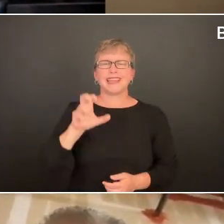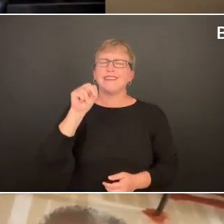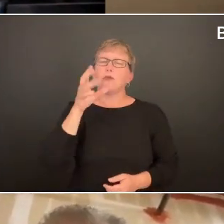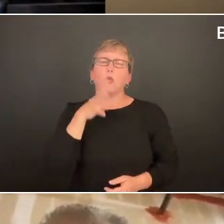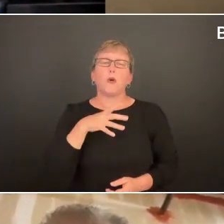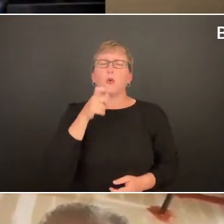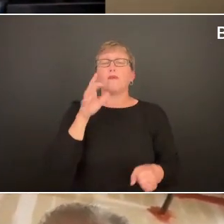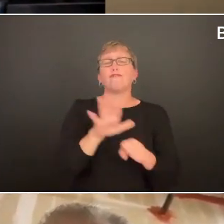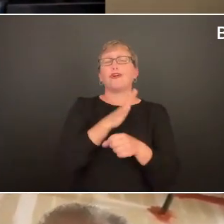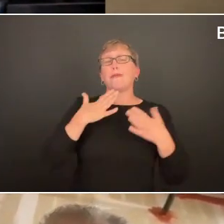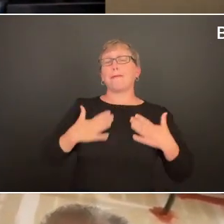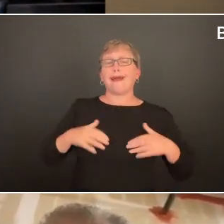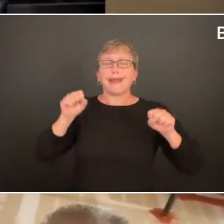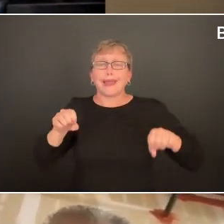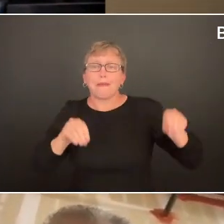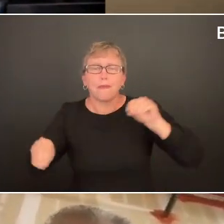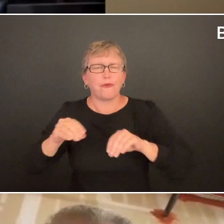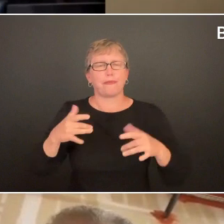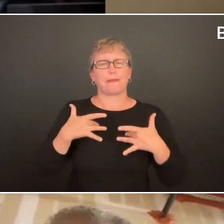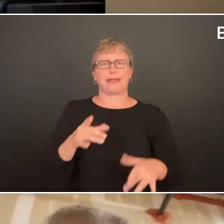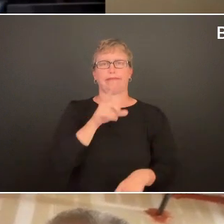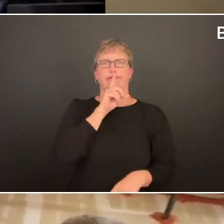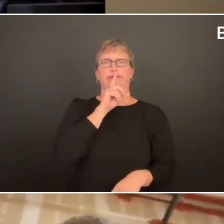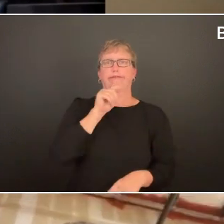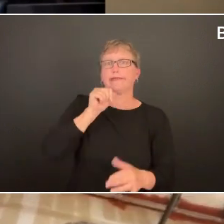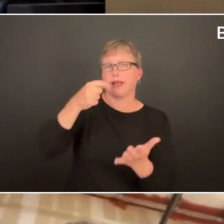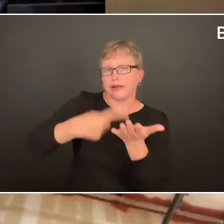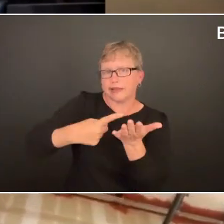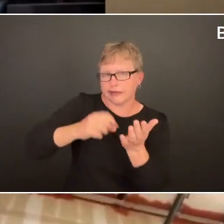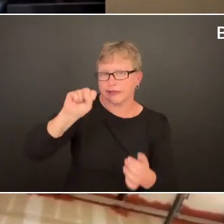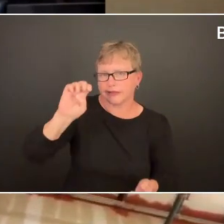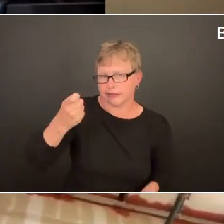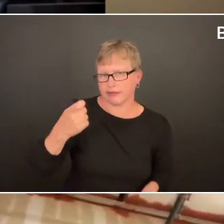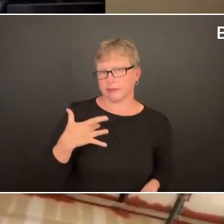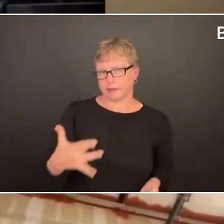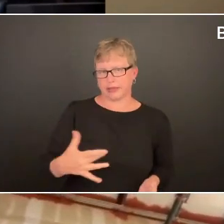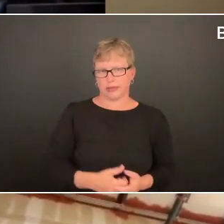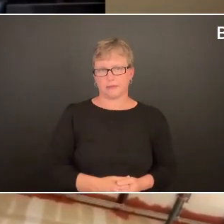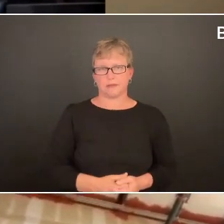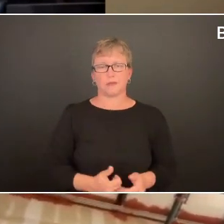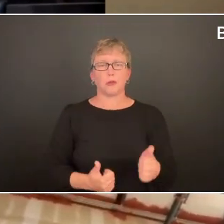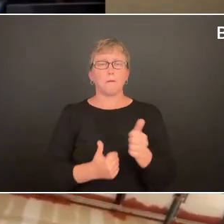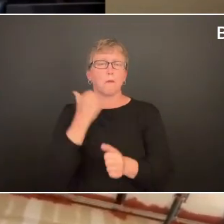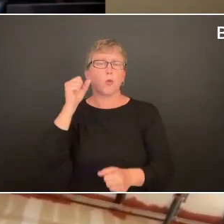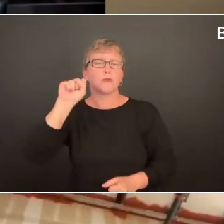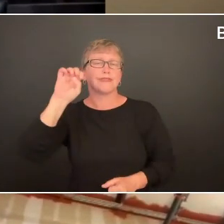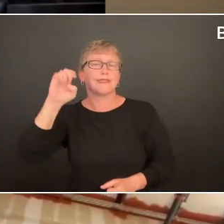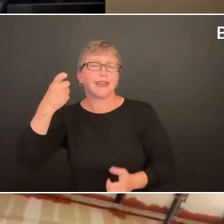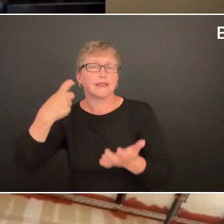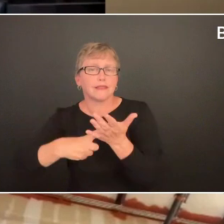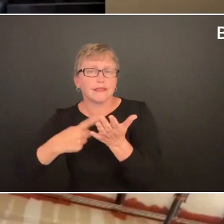be things that we could do. There should be, you know, conversations that we can have. But even in the able-bodied world for women,